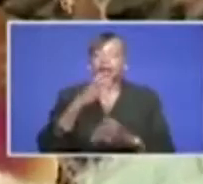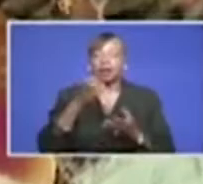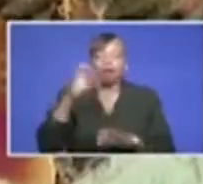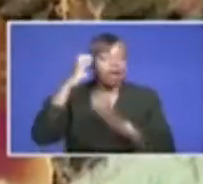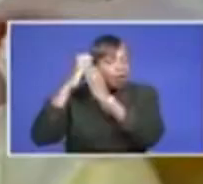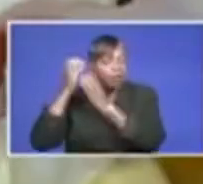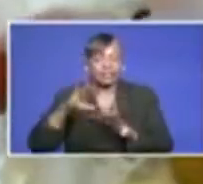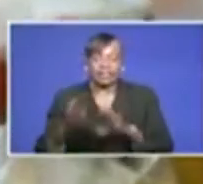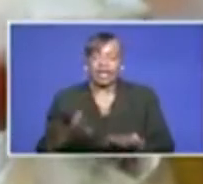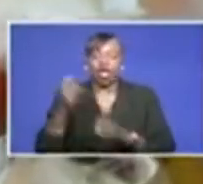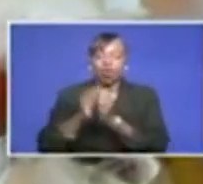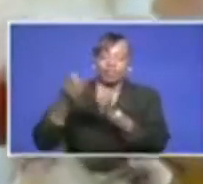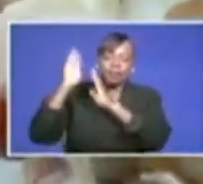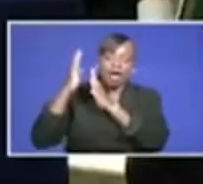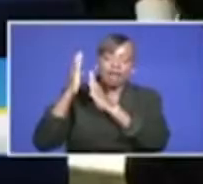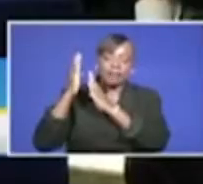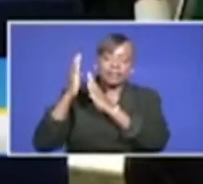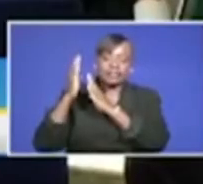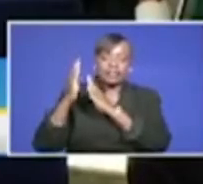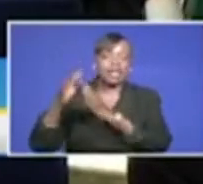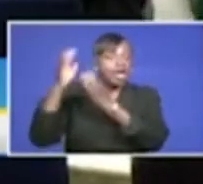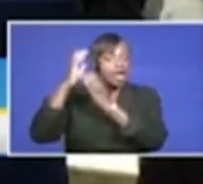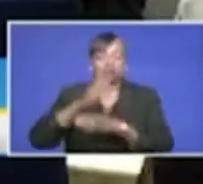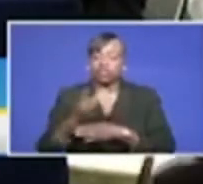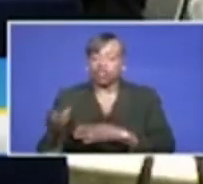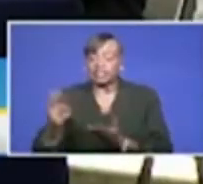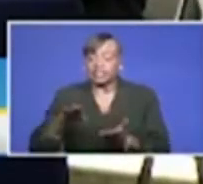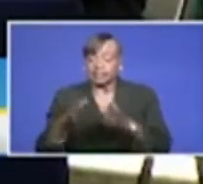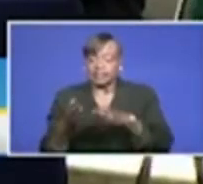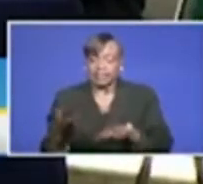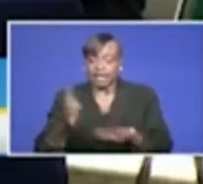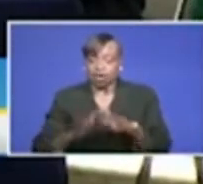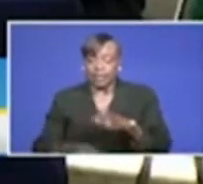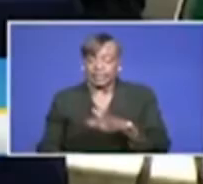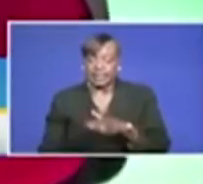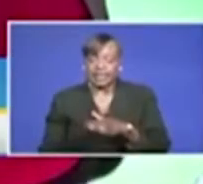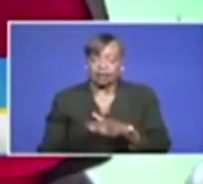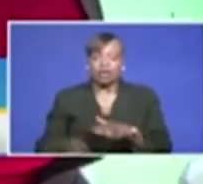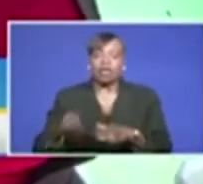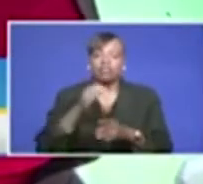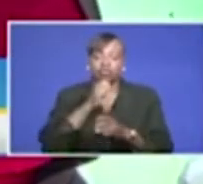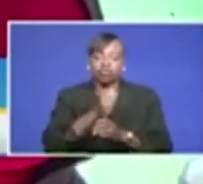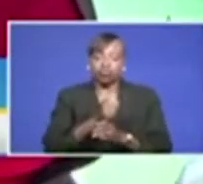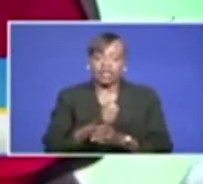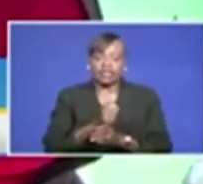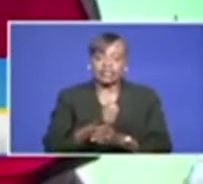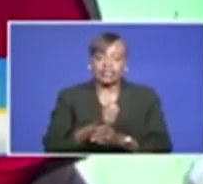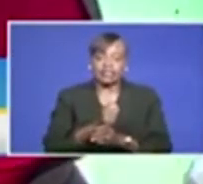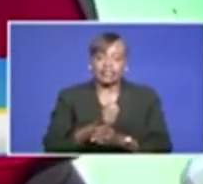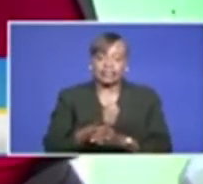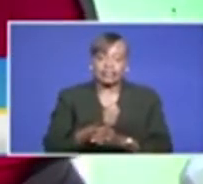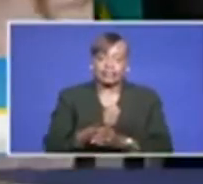With the Bahamas' conch resources in decline, the Japanese government is giving the Bahamas National Trust a helping hand in preserving the well-loved